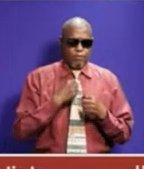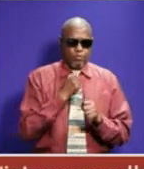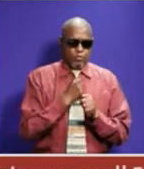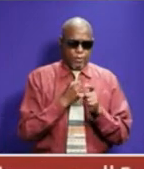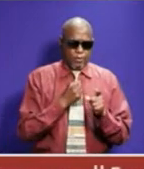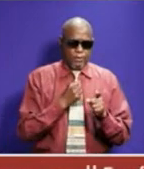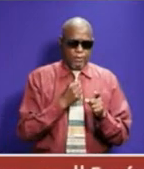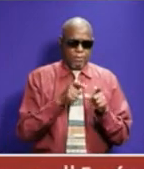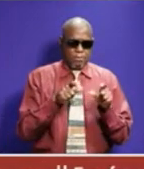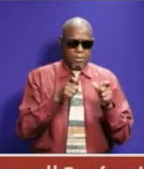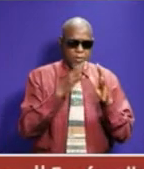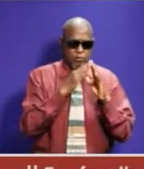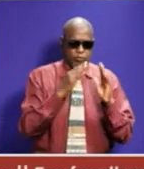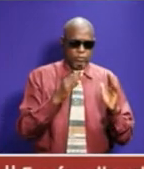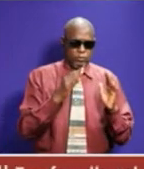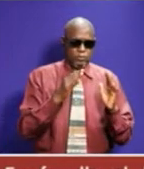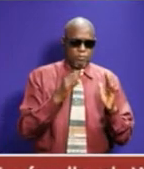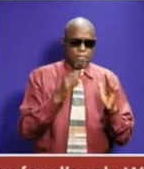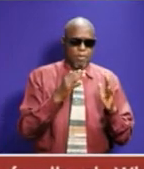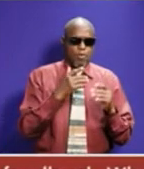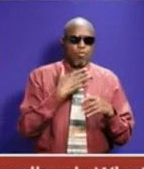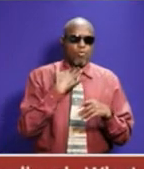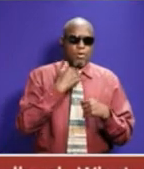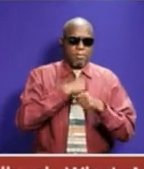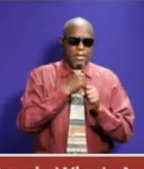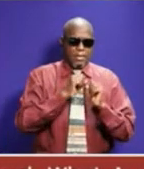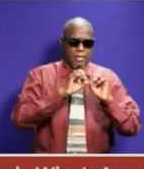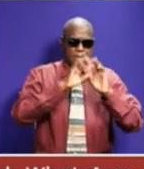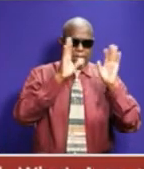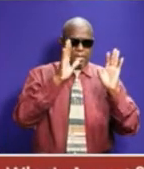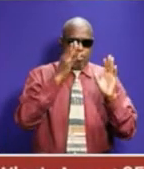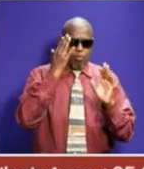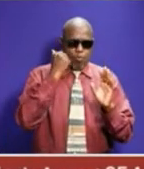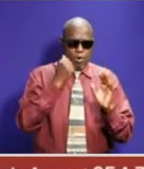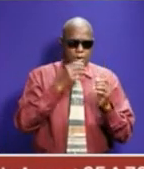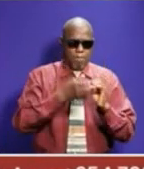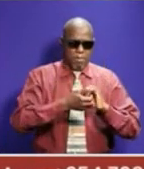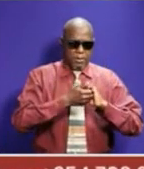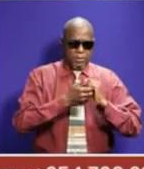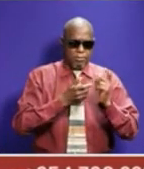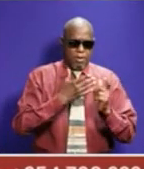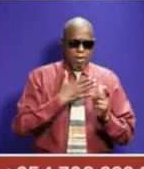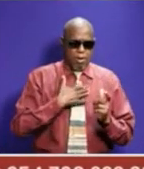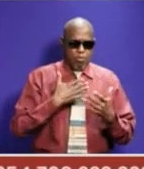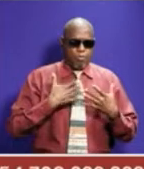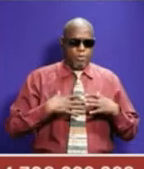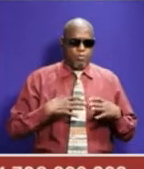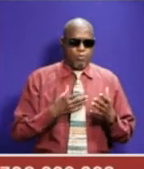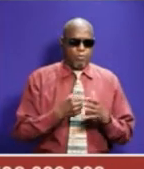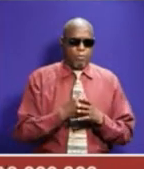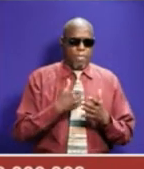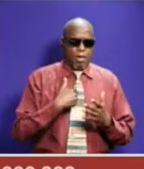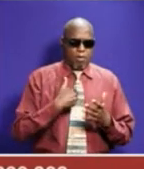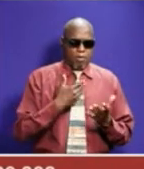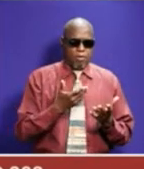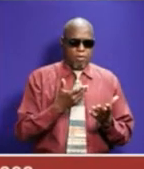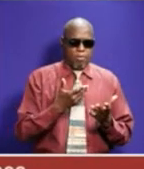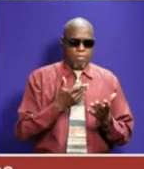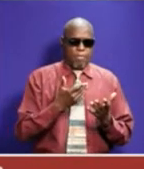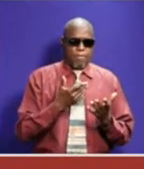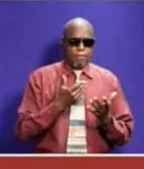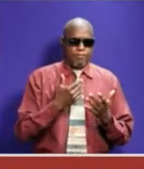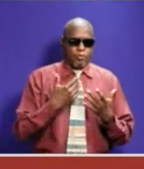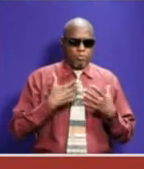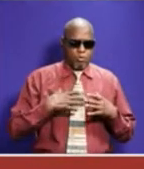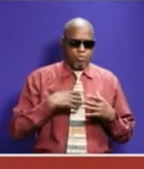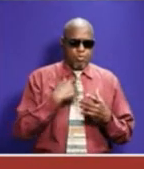want to make it clear that the reason why we get into this partnership is because of our audience. We have an audience that is